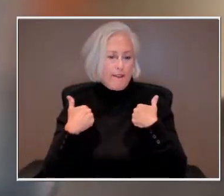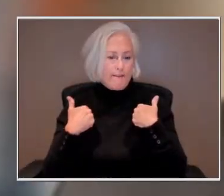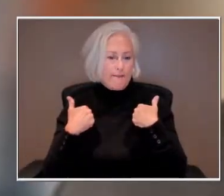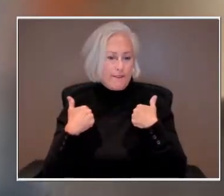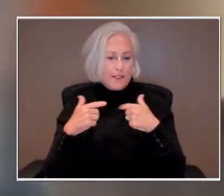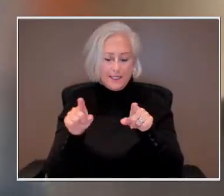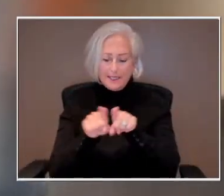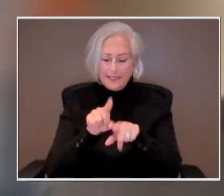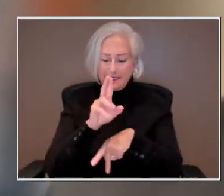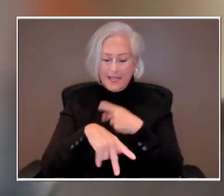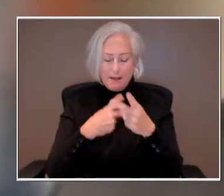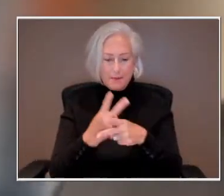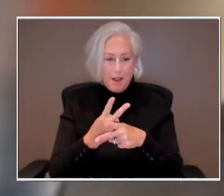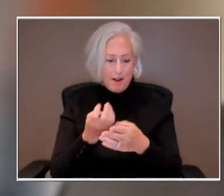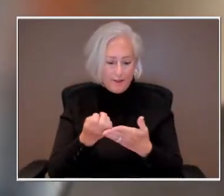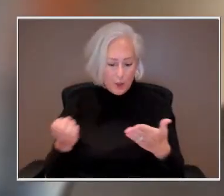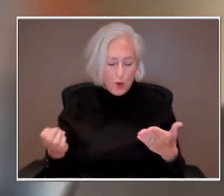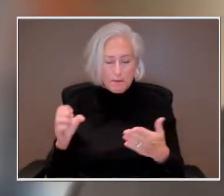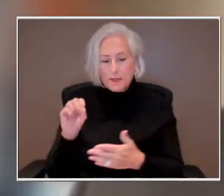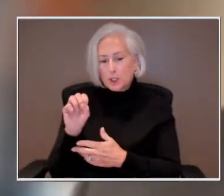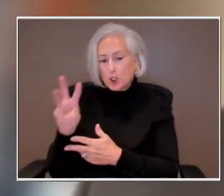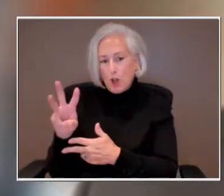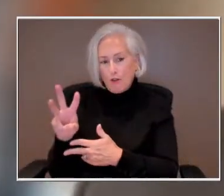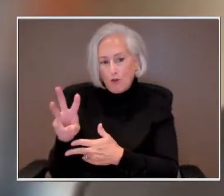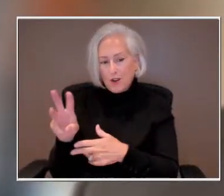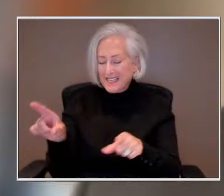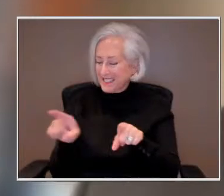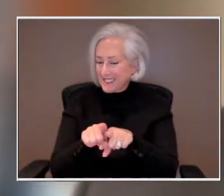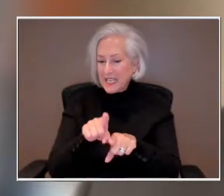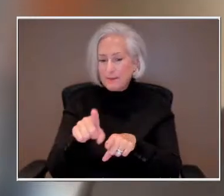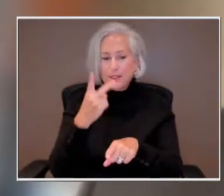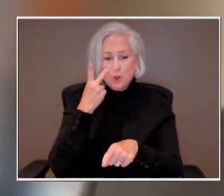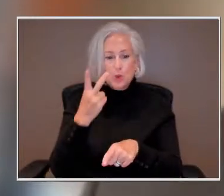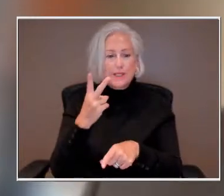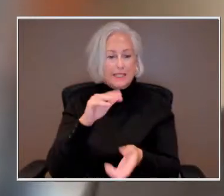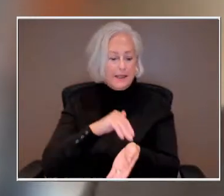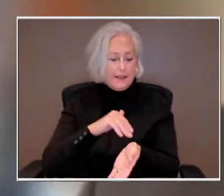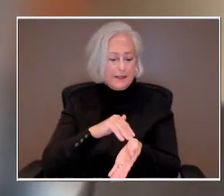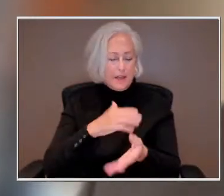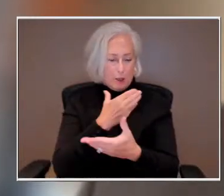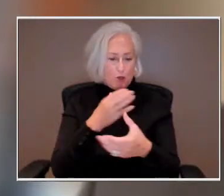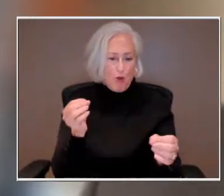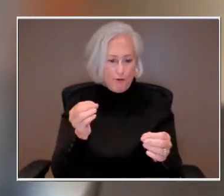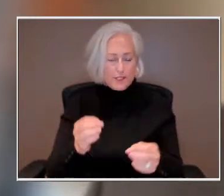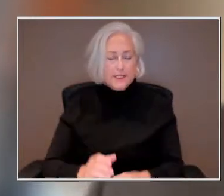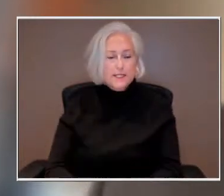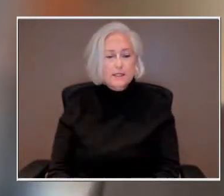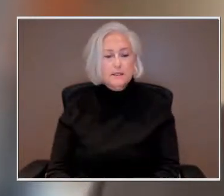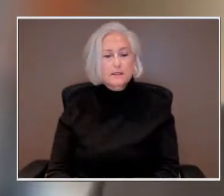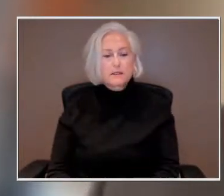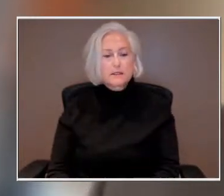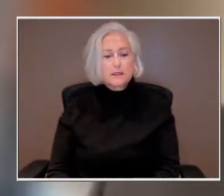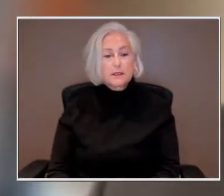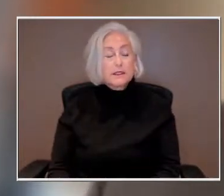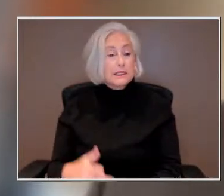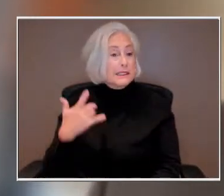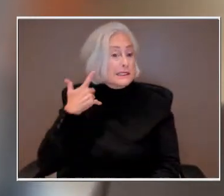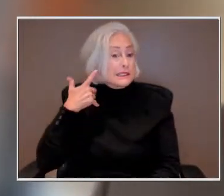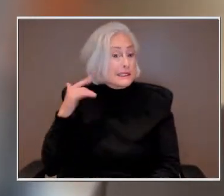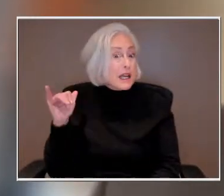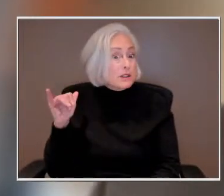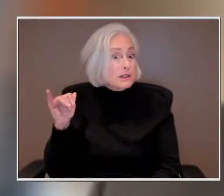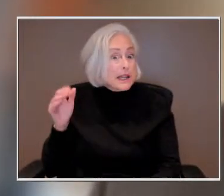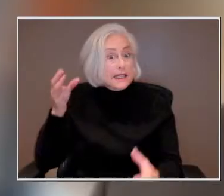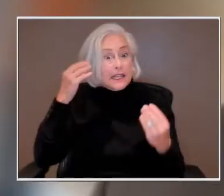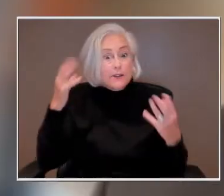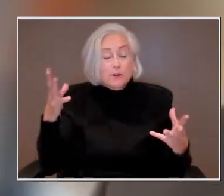equipment and software as you would see within the practice of the medical office. So while it sounds like information